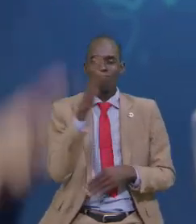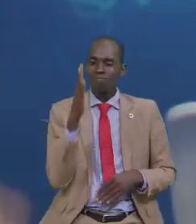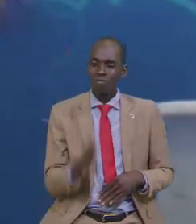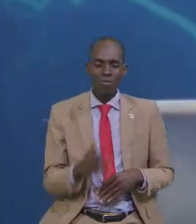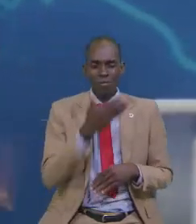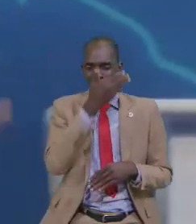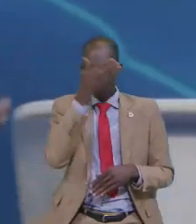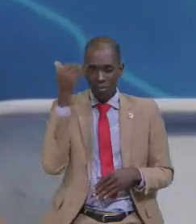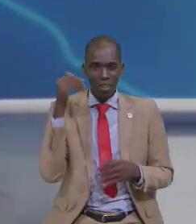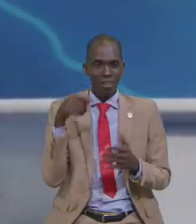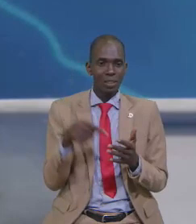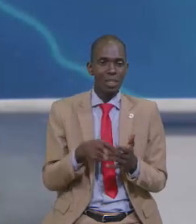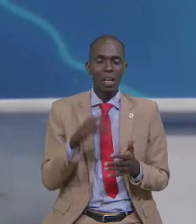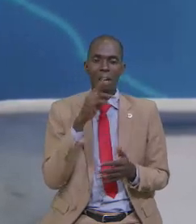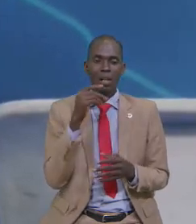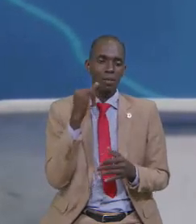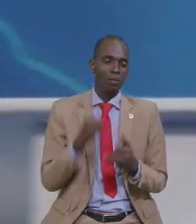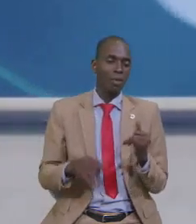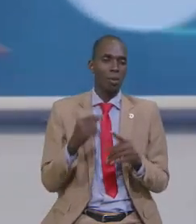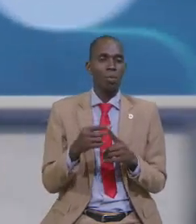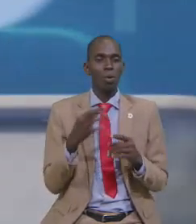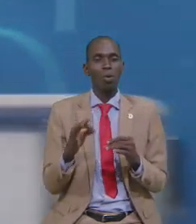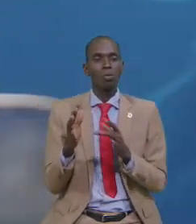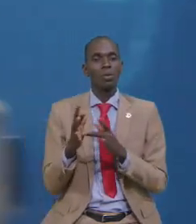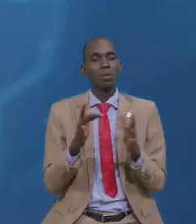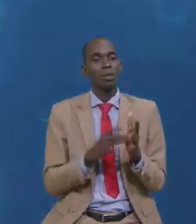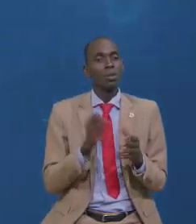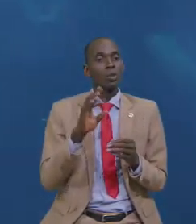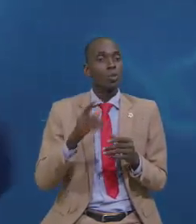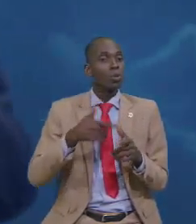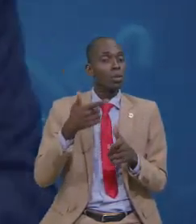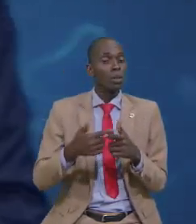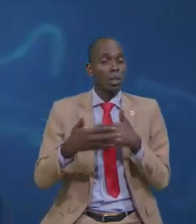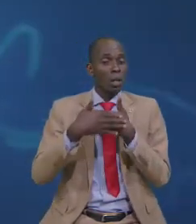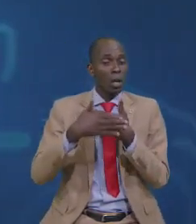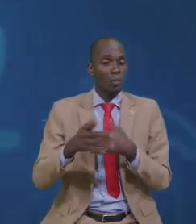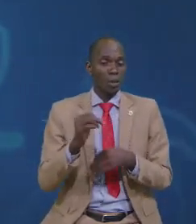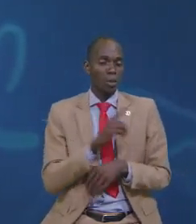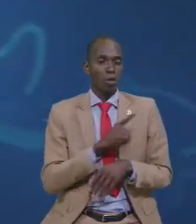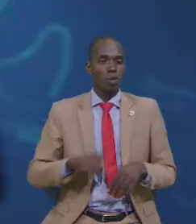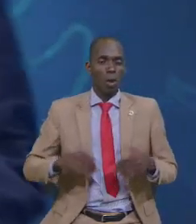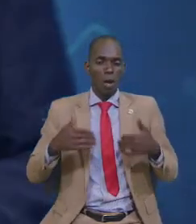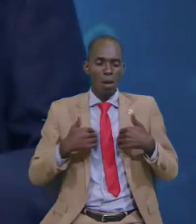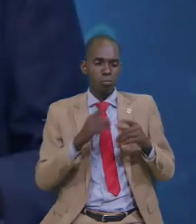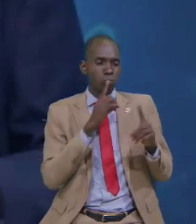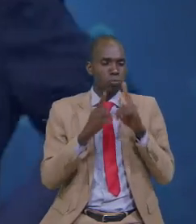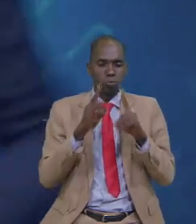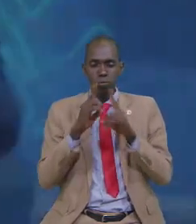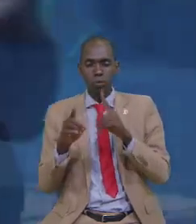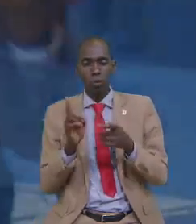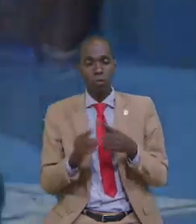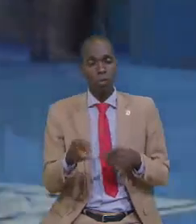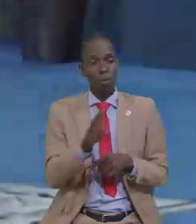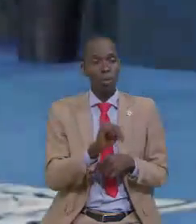are the final words of Jesus. So then, after the Lord had spoken unto them, he was